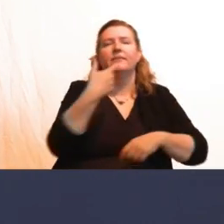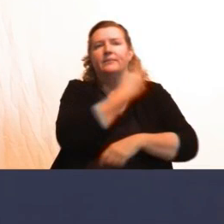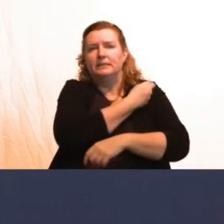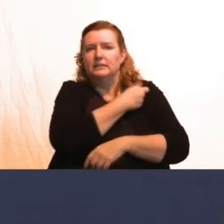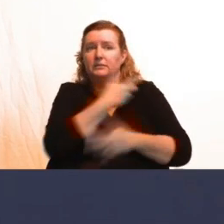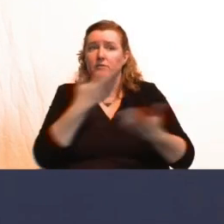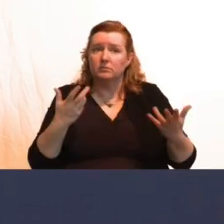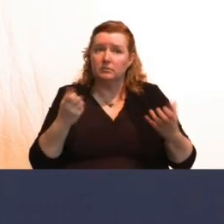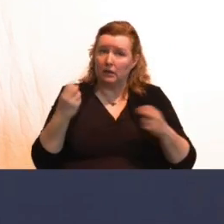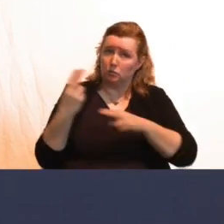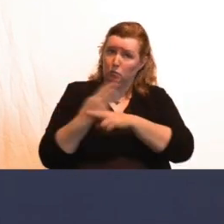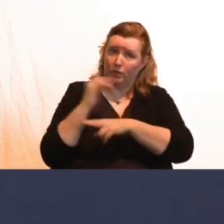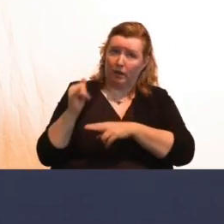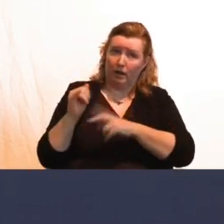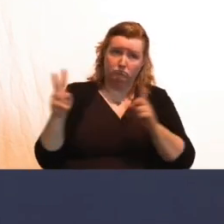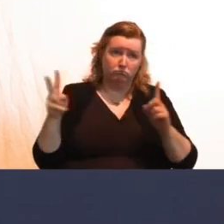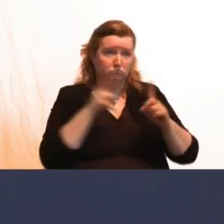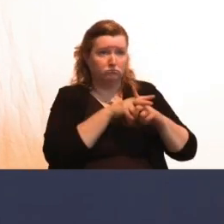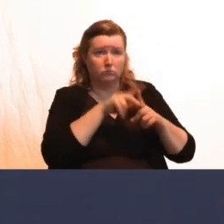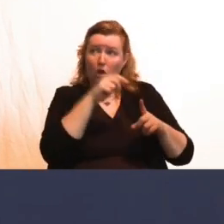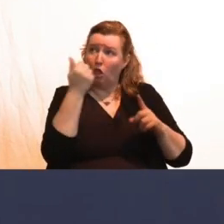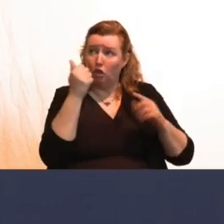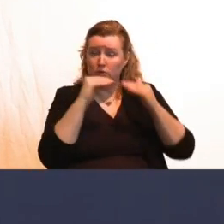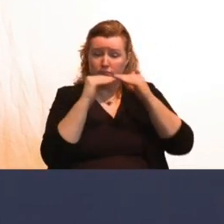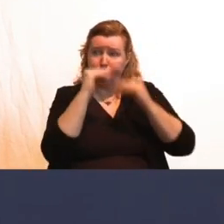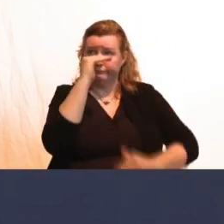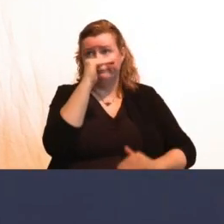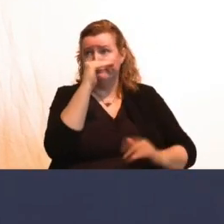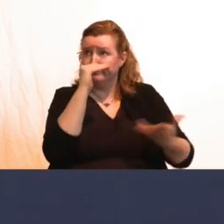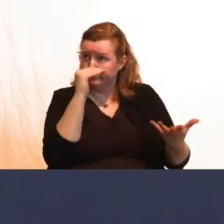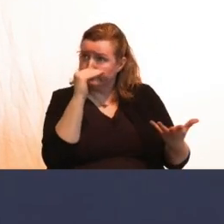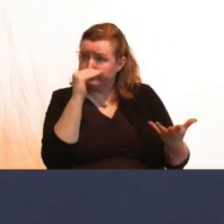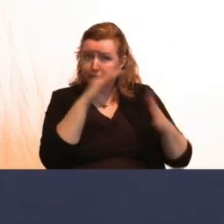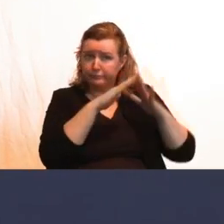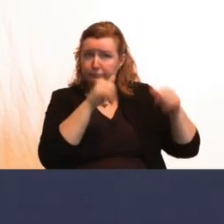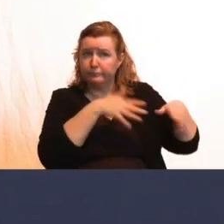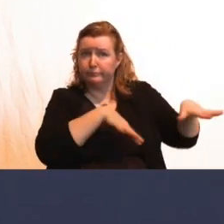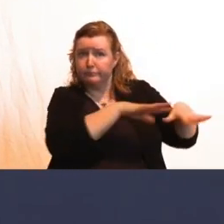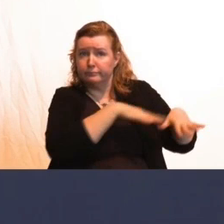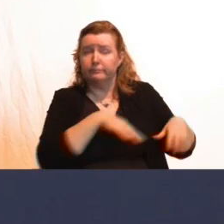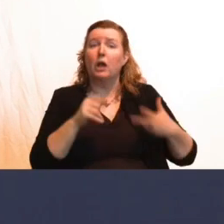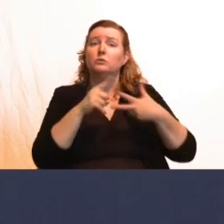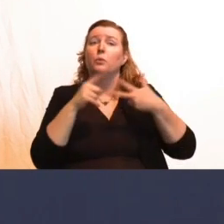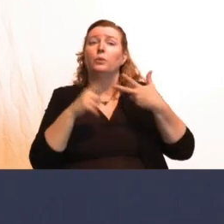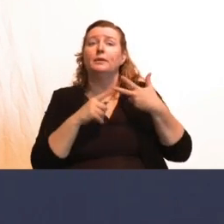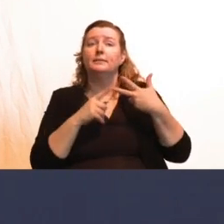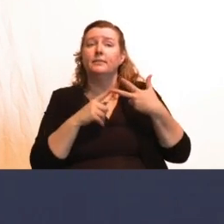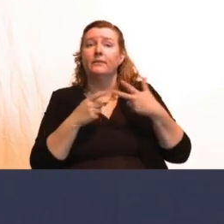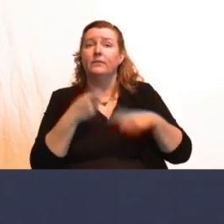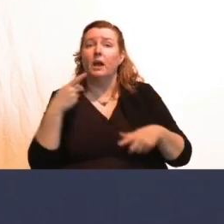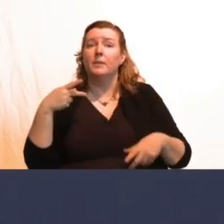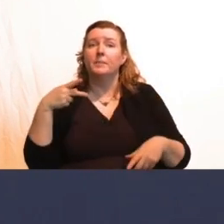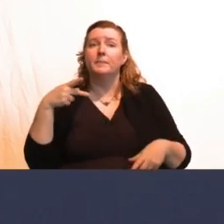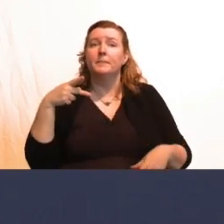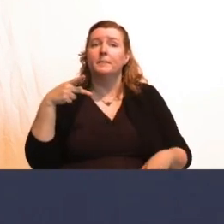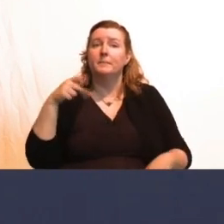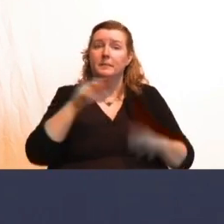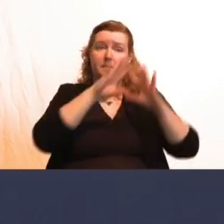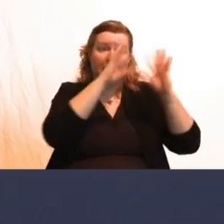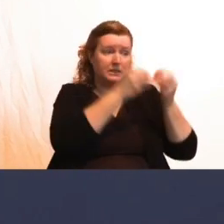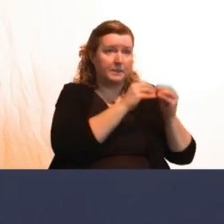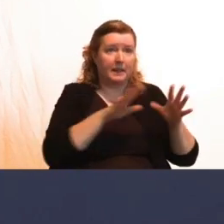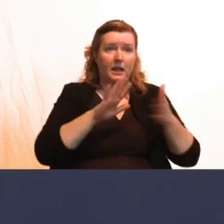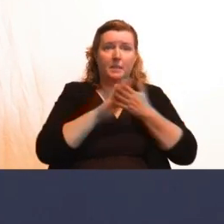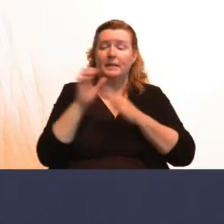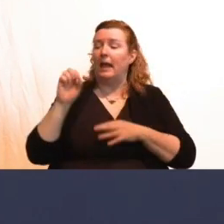are transitioning from a pandemic to an endemic, but an expert that I spoke with yesterday said the numbers don't indicate that we're close to an